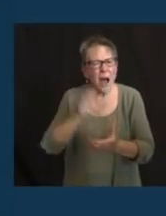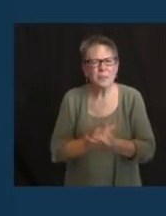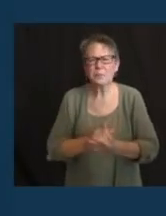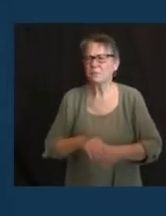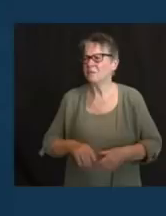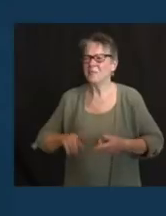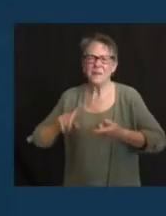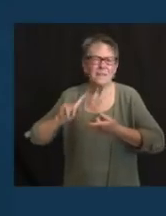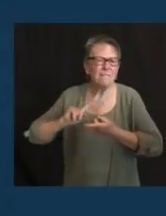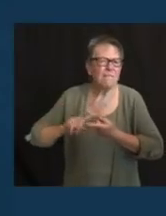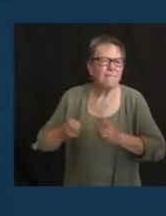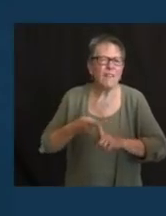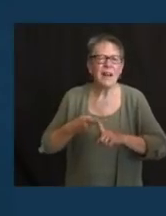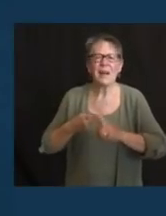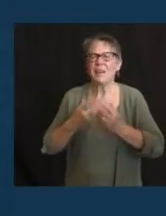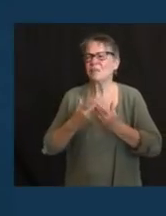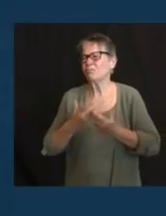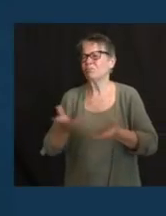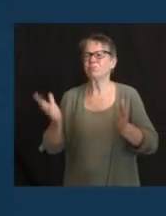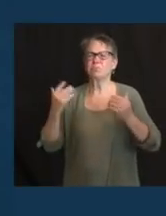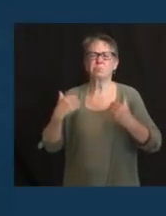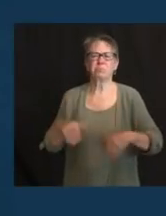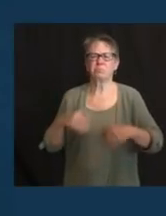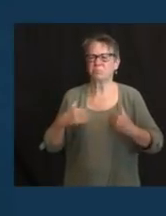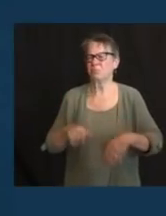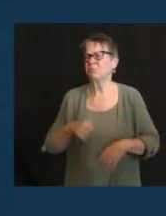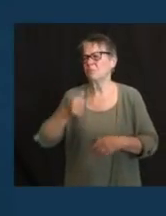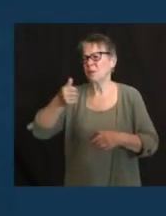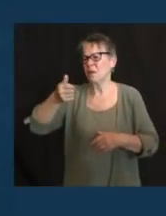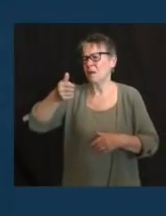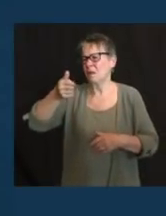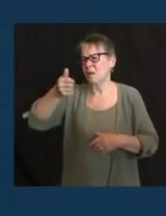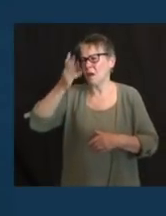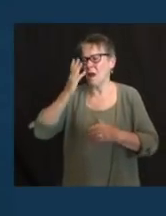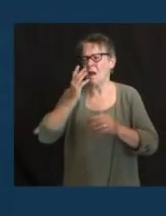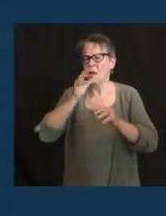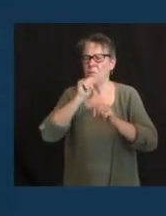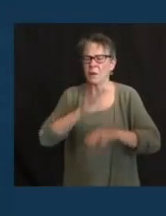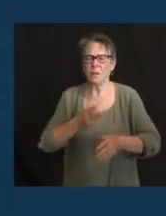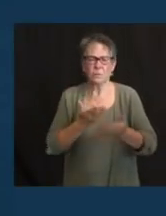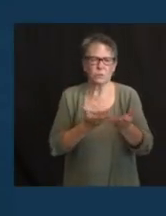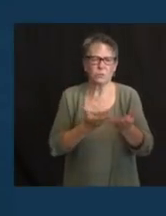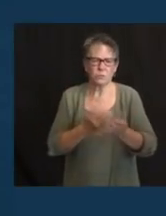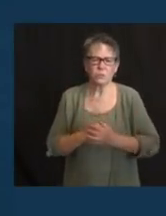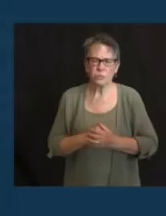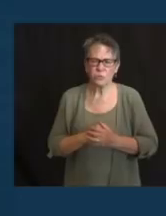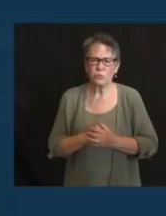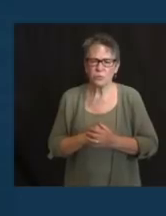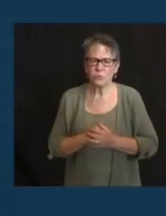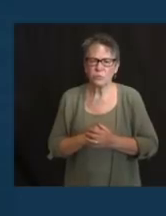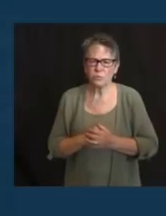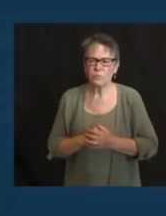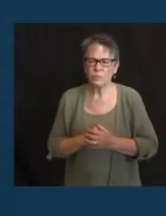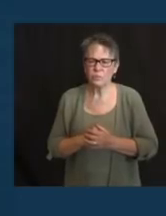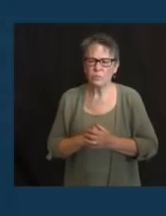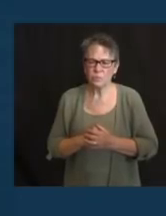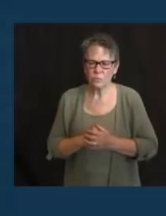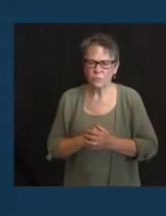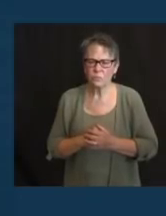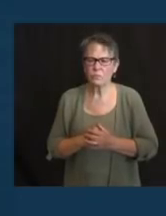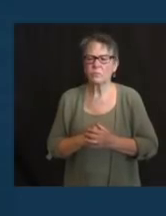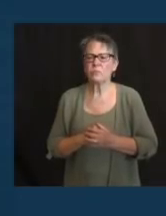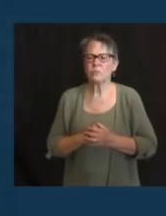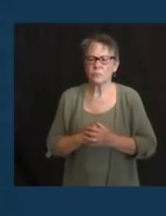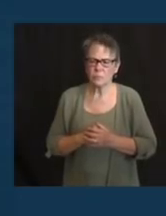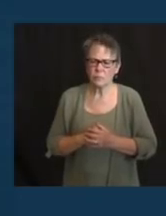And we hope that the legacies of every New Jerseyan we have lost throughout this pandemic remains a source of pride and peace to their families